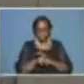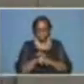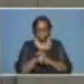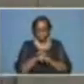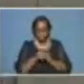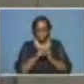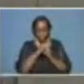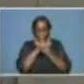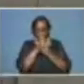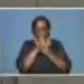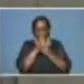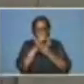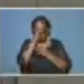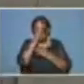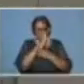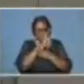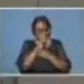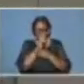6 murders,